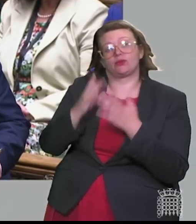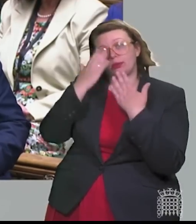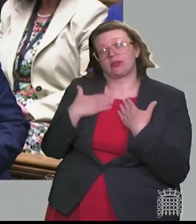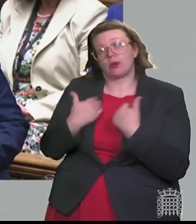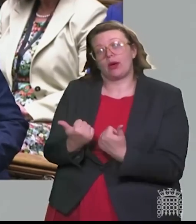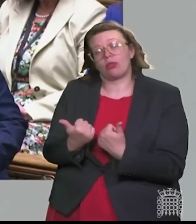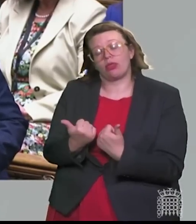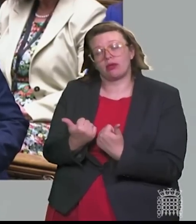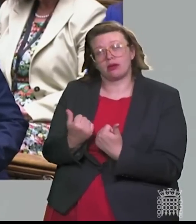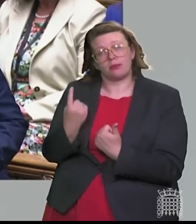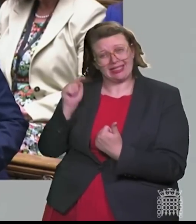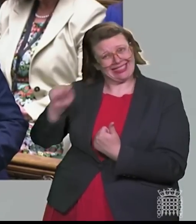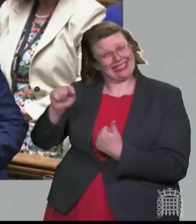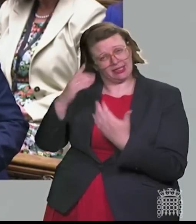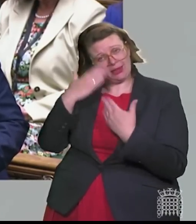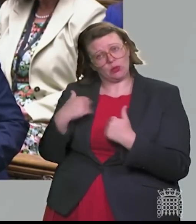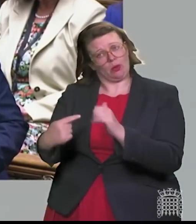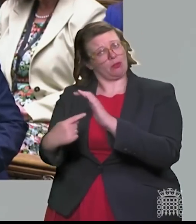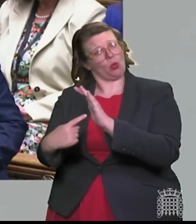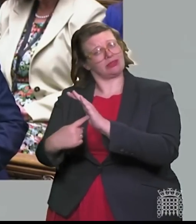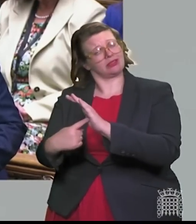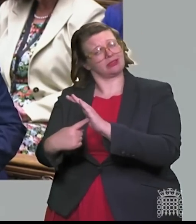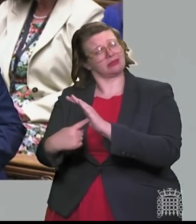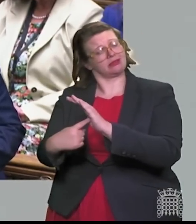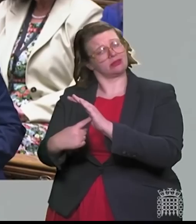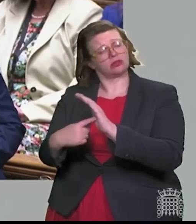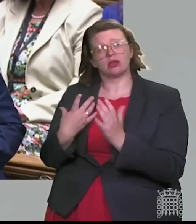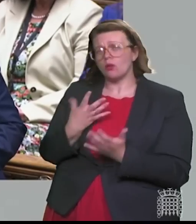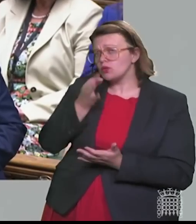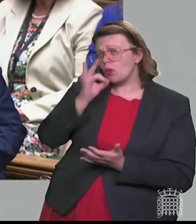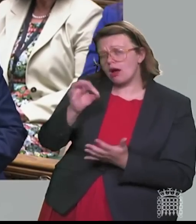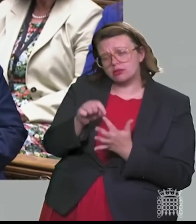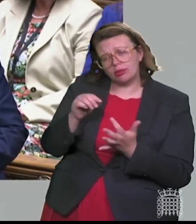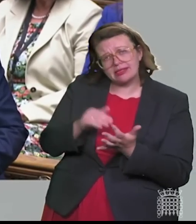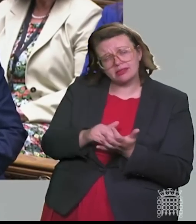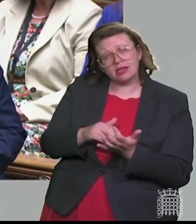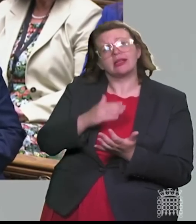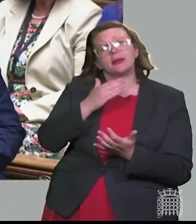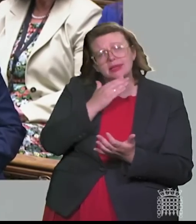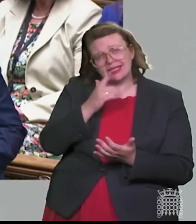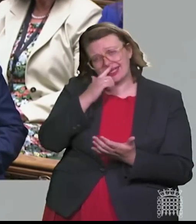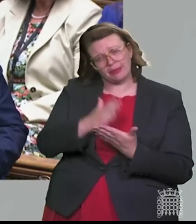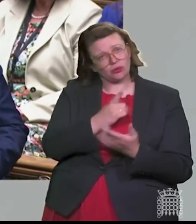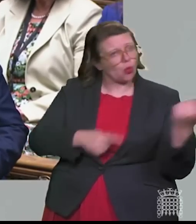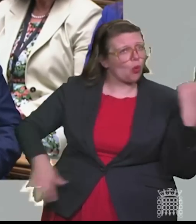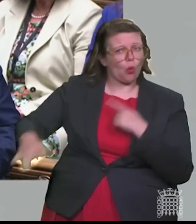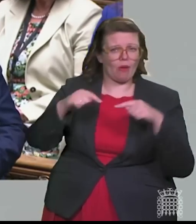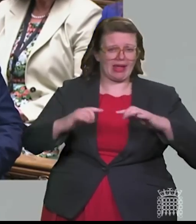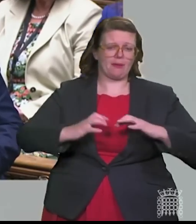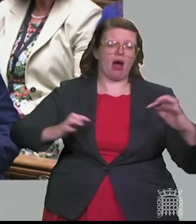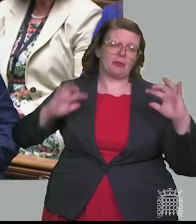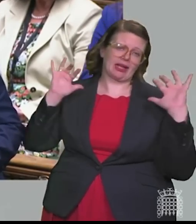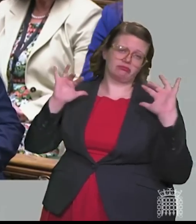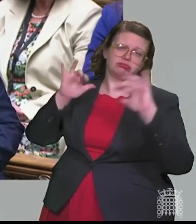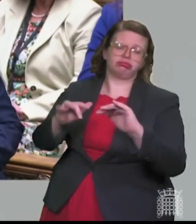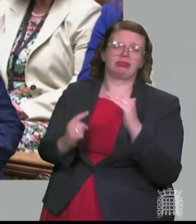the importance of this issue, would the Prime Minister join me in encouraging fellow colleagues from across the House to attend an event I'll be